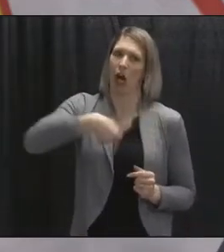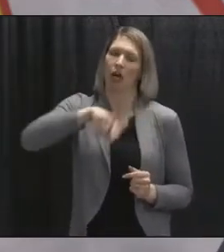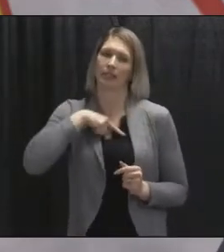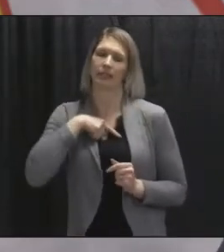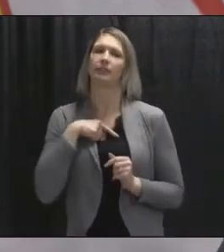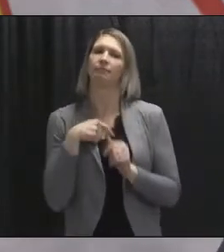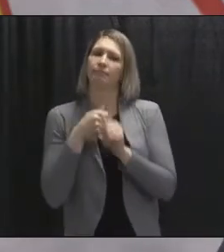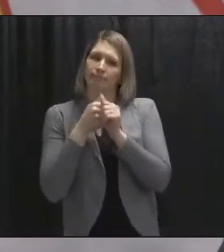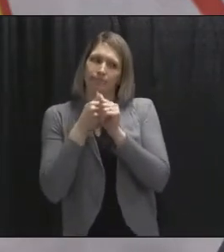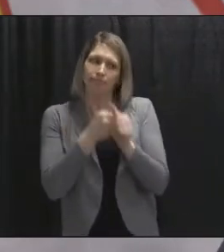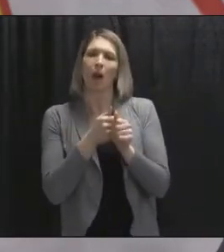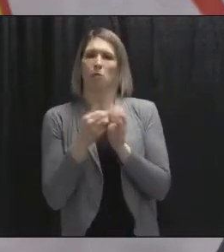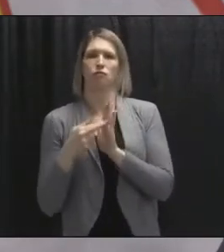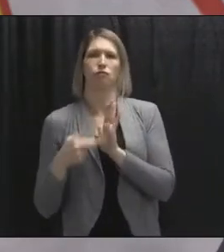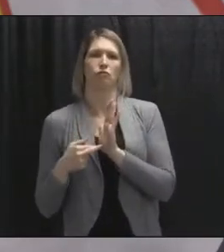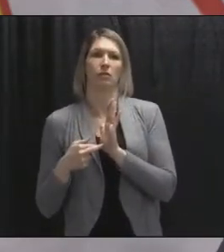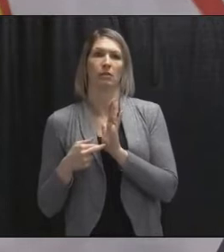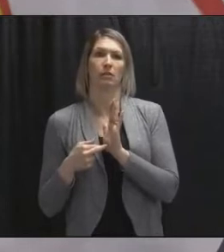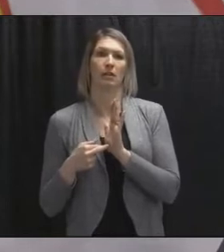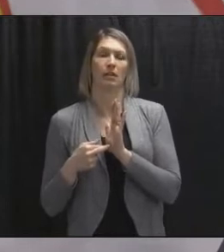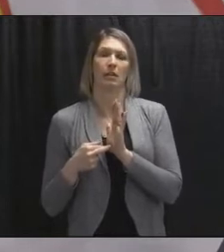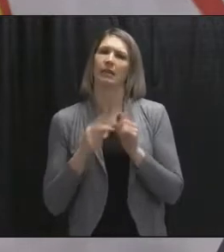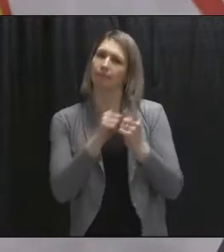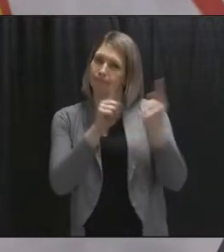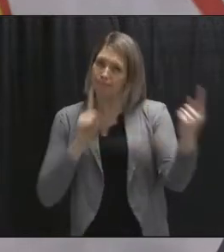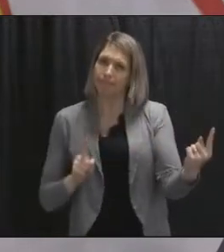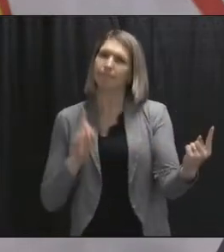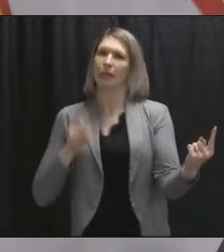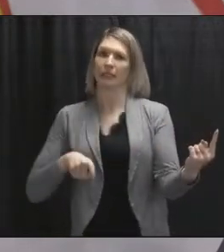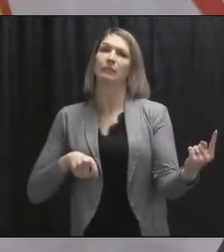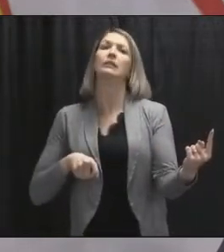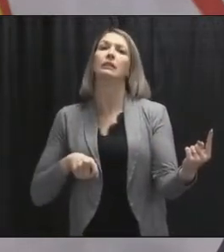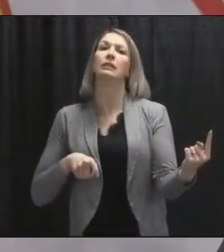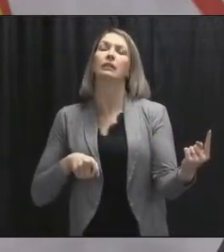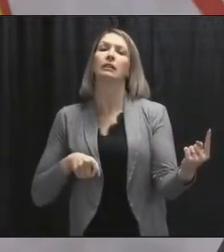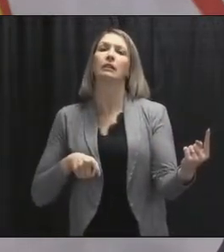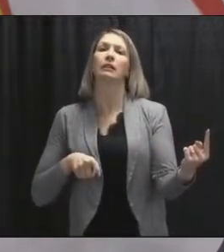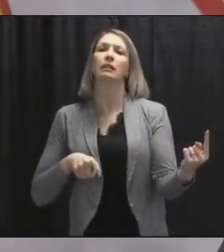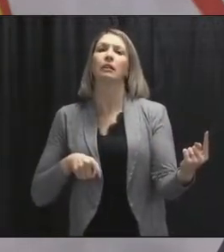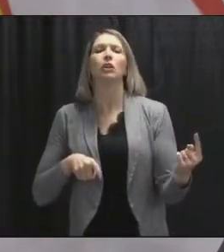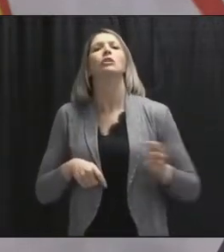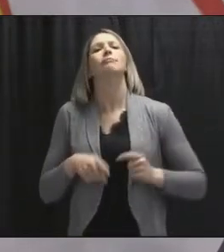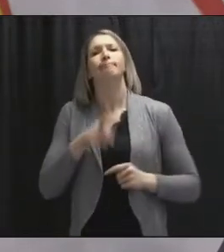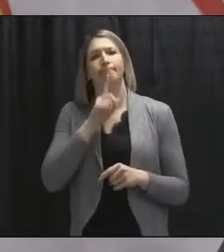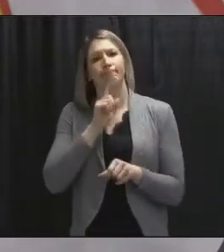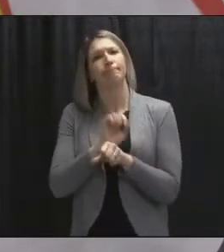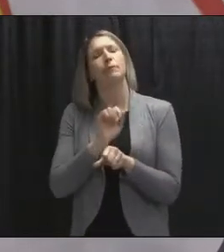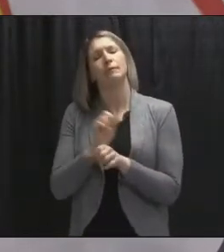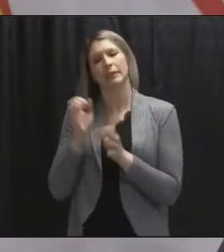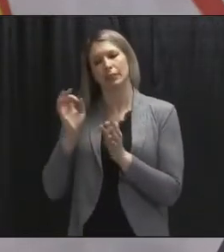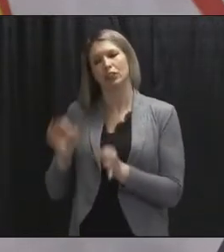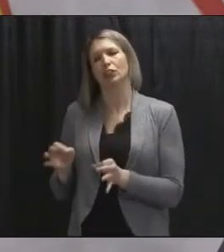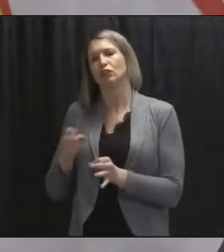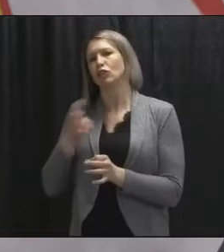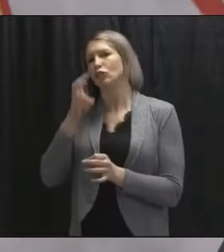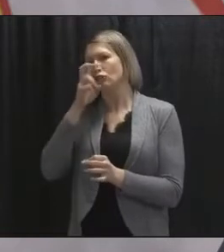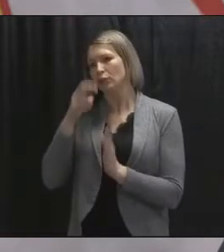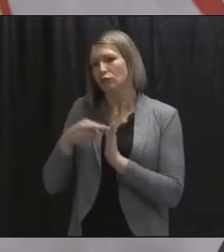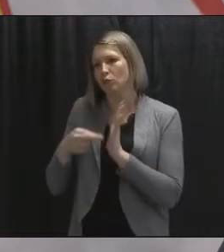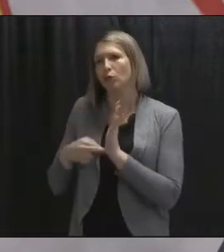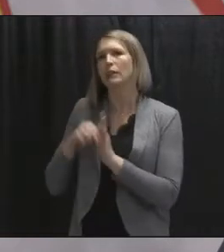mean by staying away from them. Now, we have put in strict measures in place for visitation. Difficult for many of